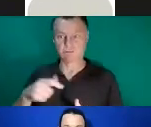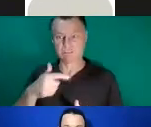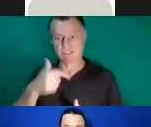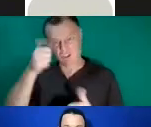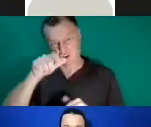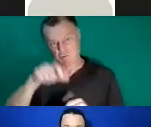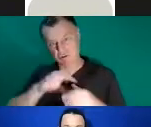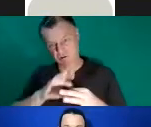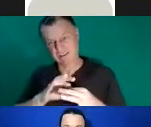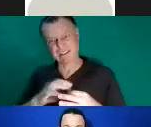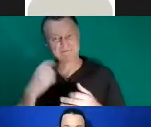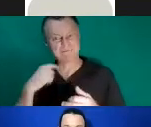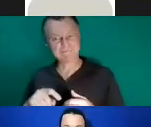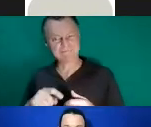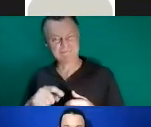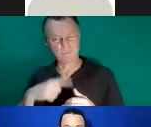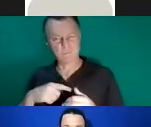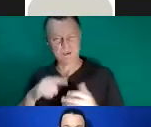remain unanswered.